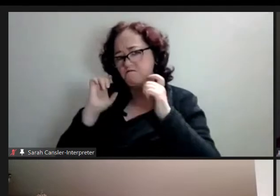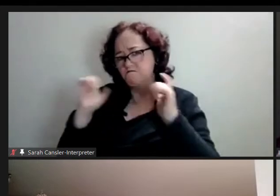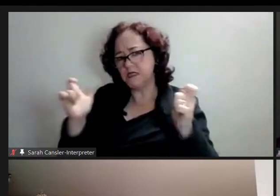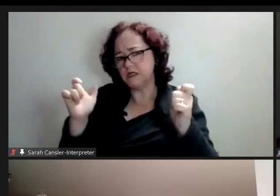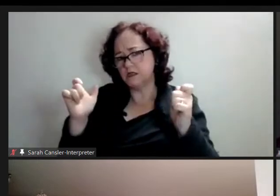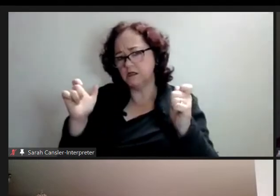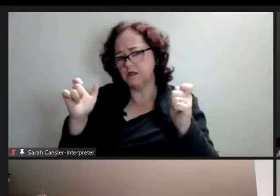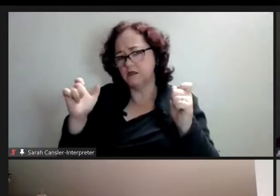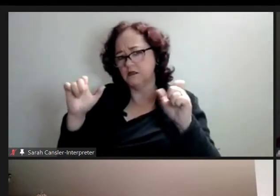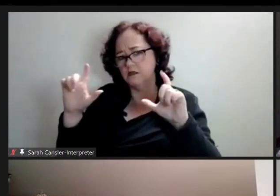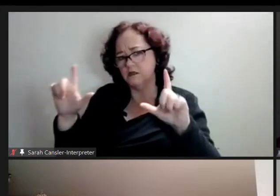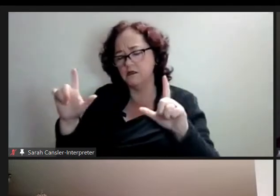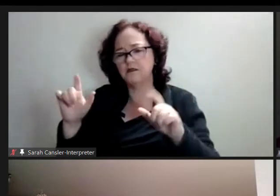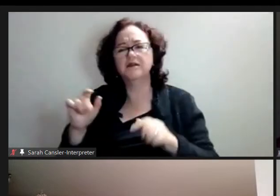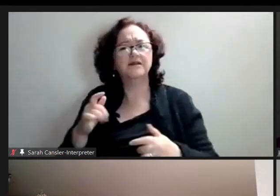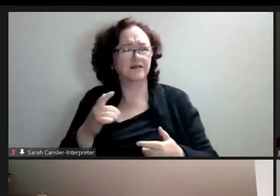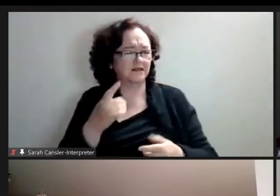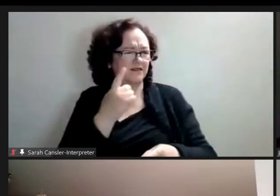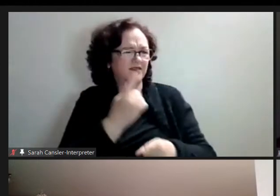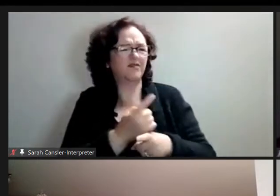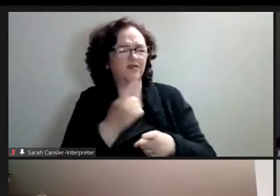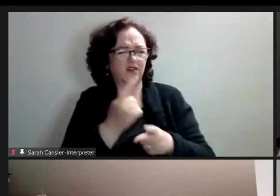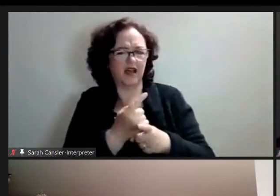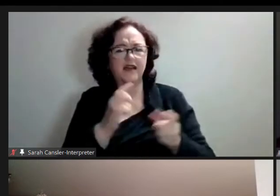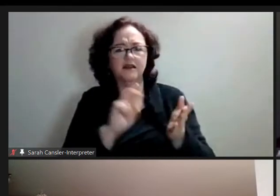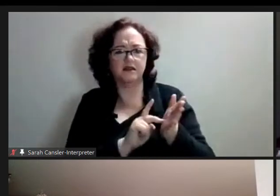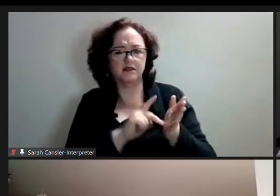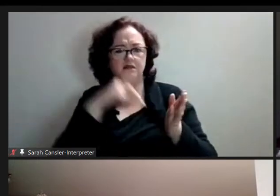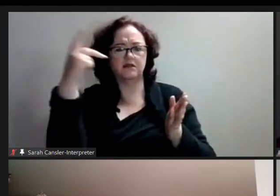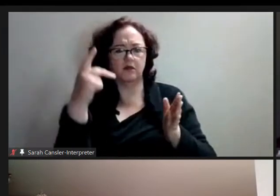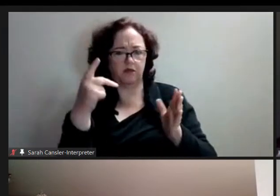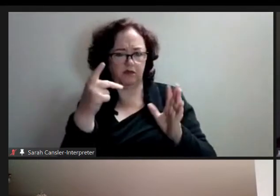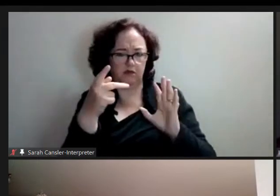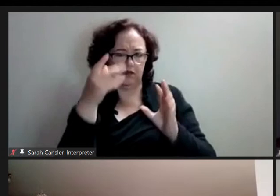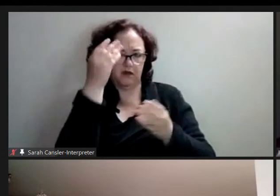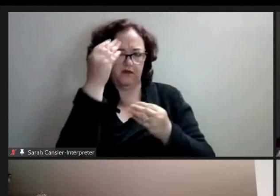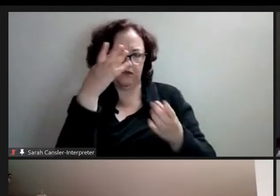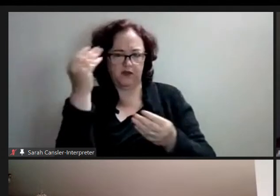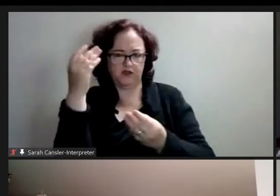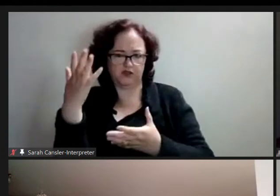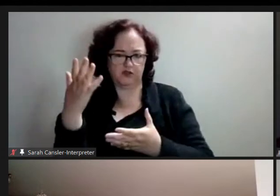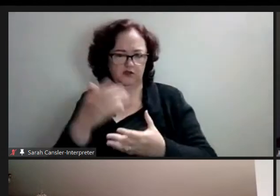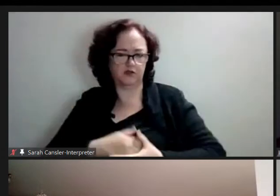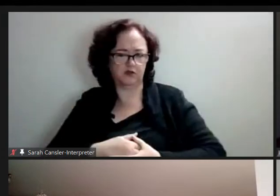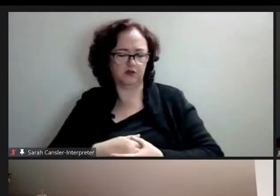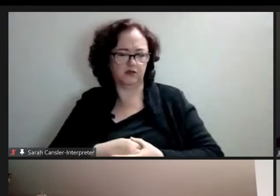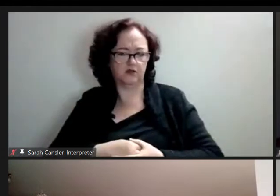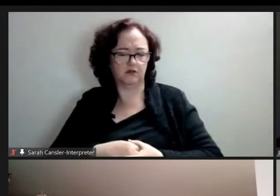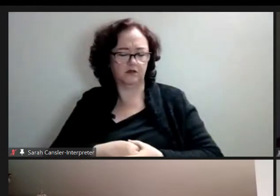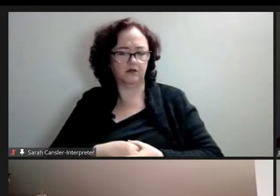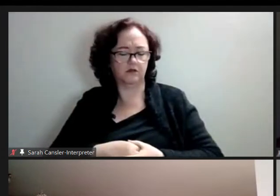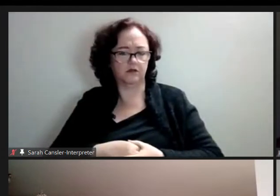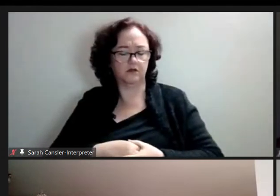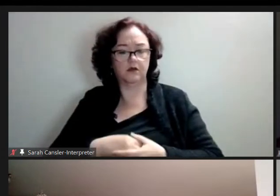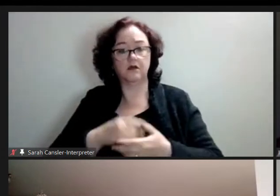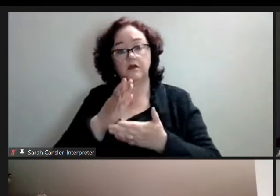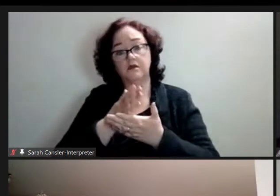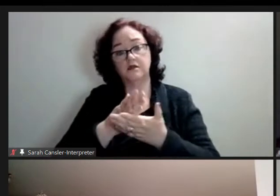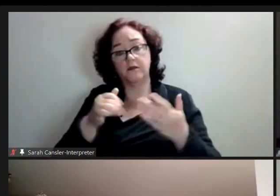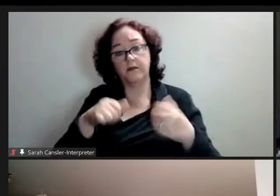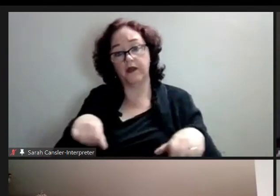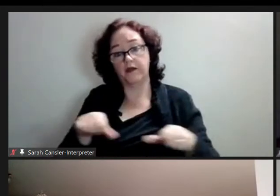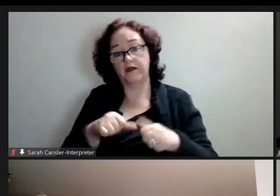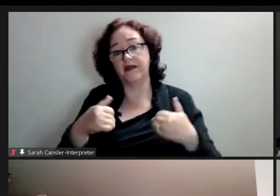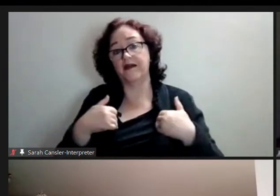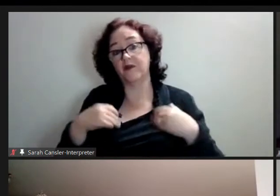It's like duplication of information in most areas, but some areas are more information than others.